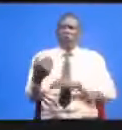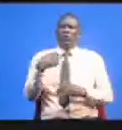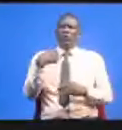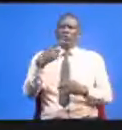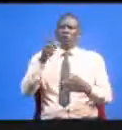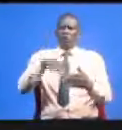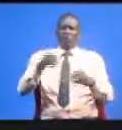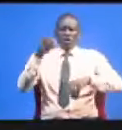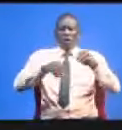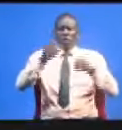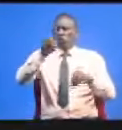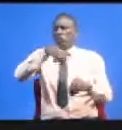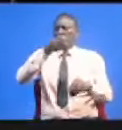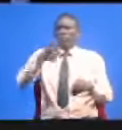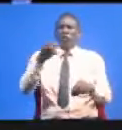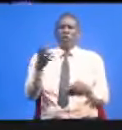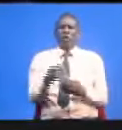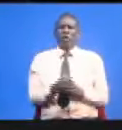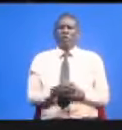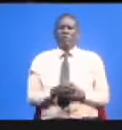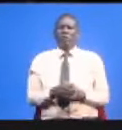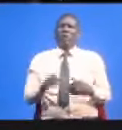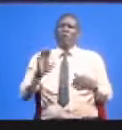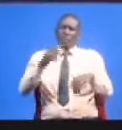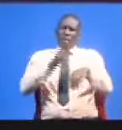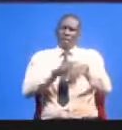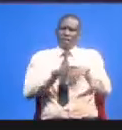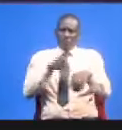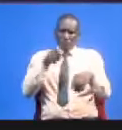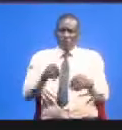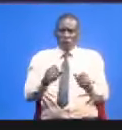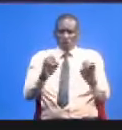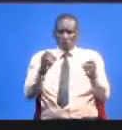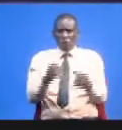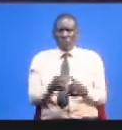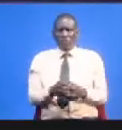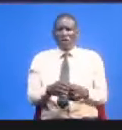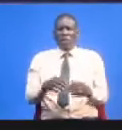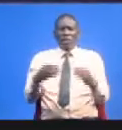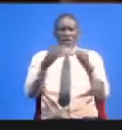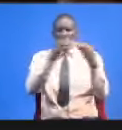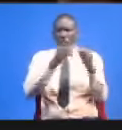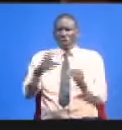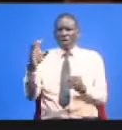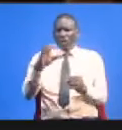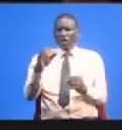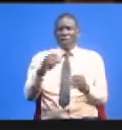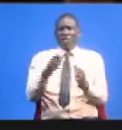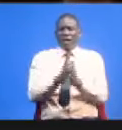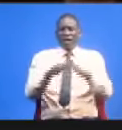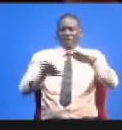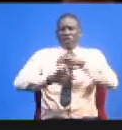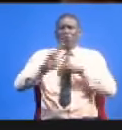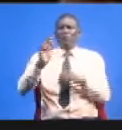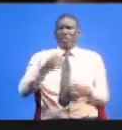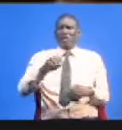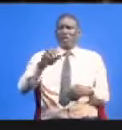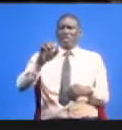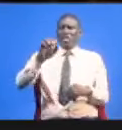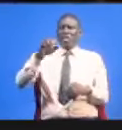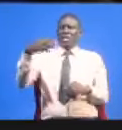was electoral fraud. By the time of this broadcast, Democratic candidate and Vice President